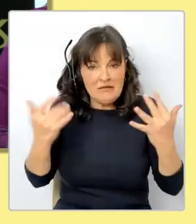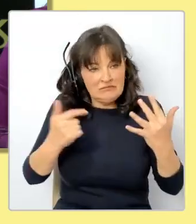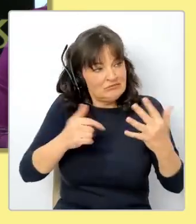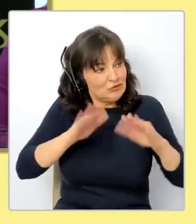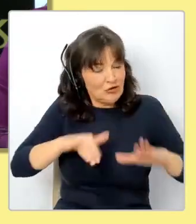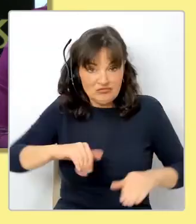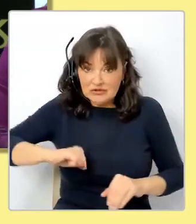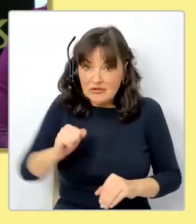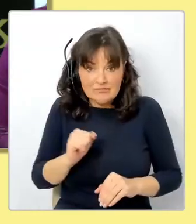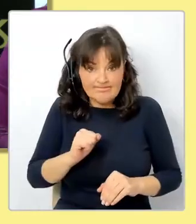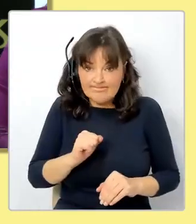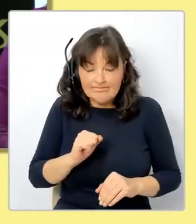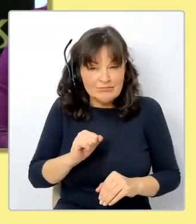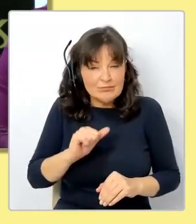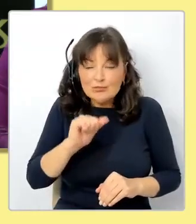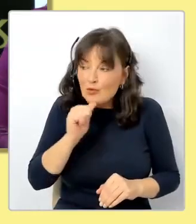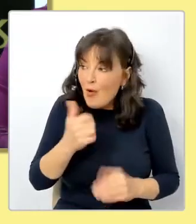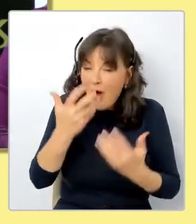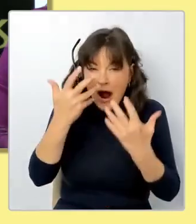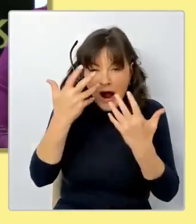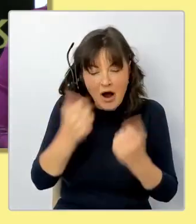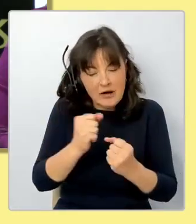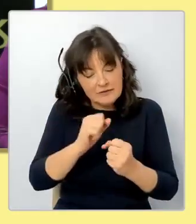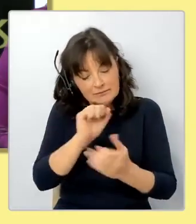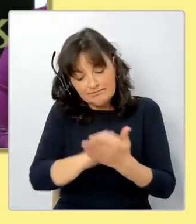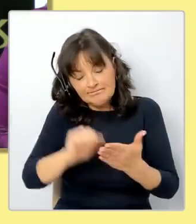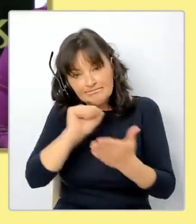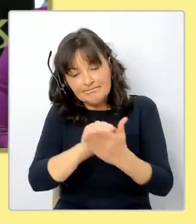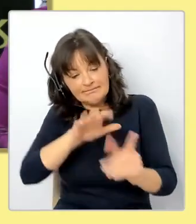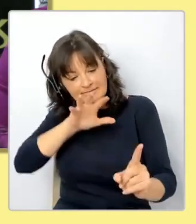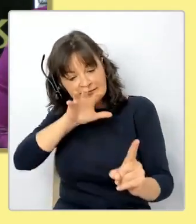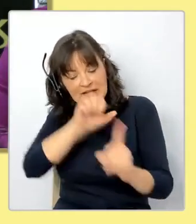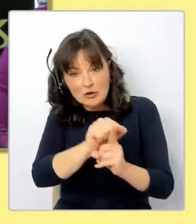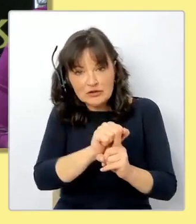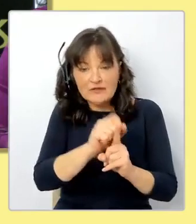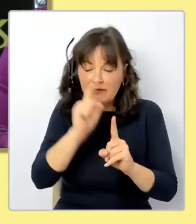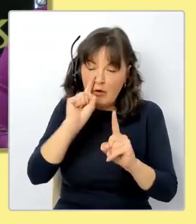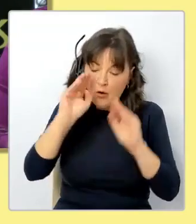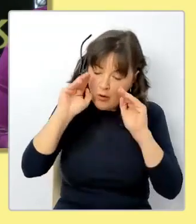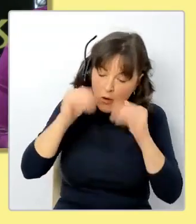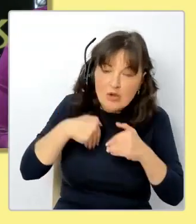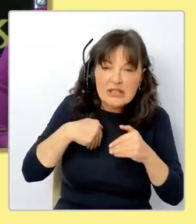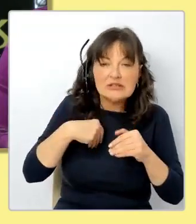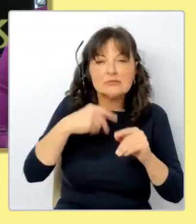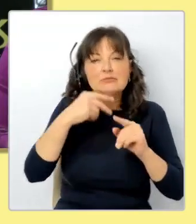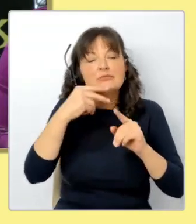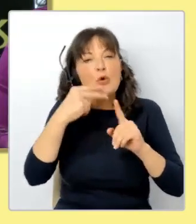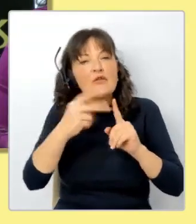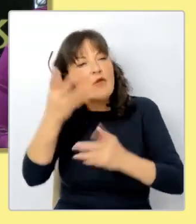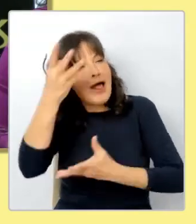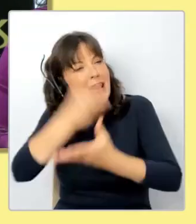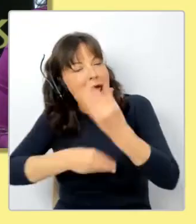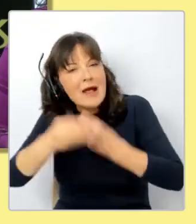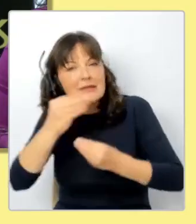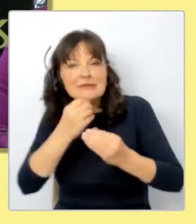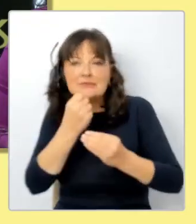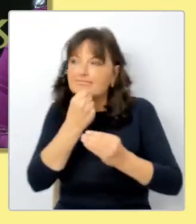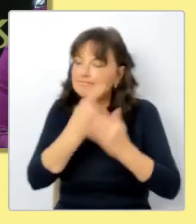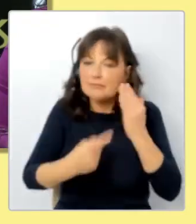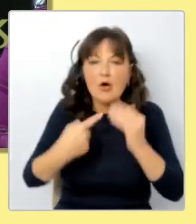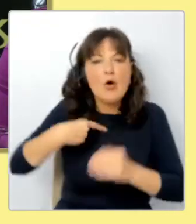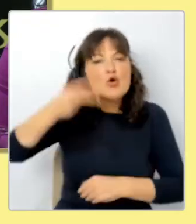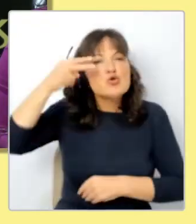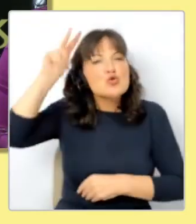are not getting a timely diagnosis for autism, for learning disabilities, for neurodivergence.